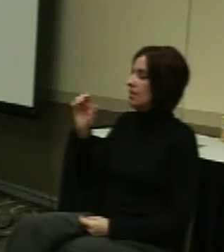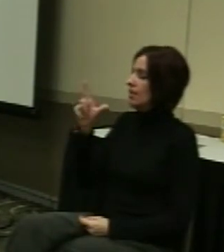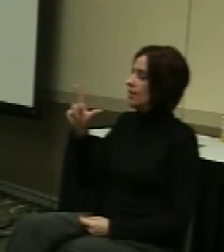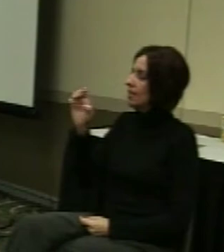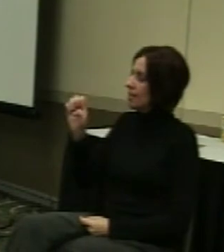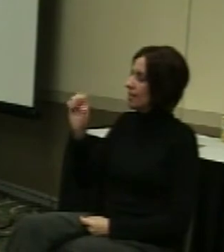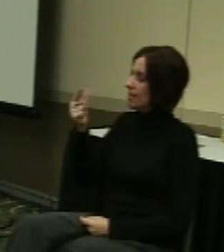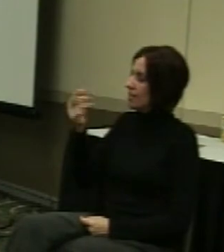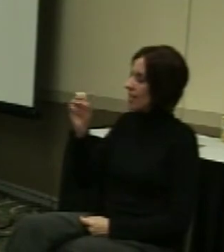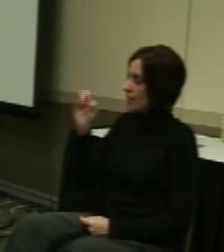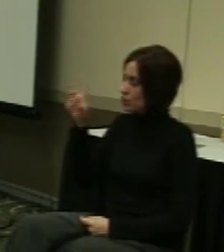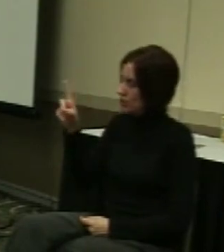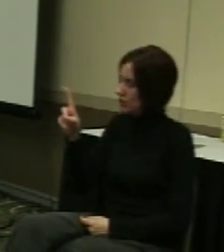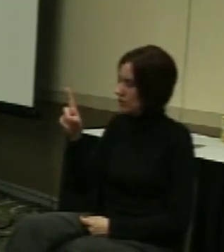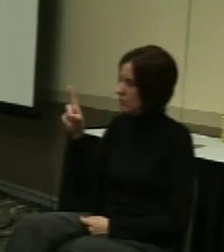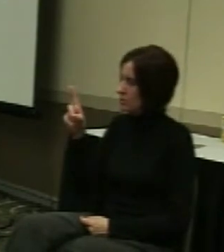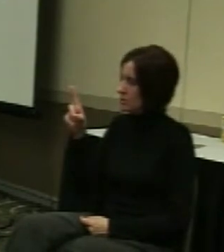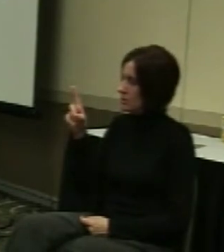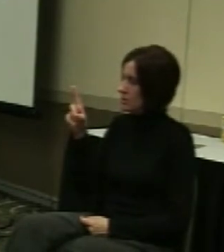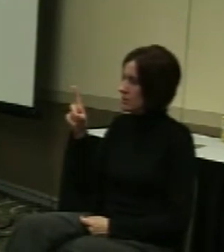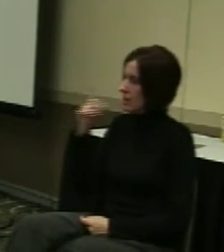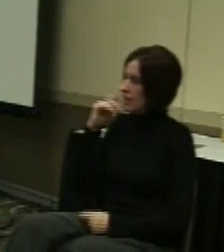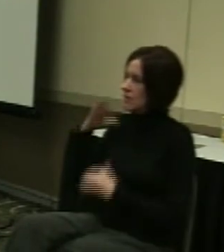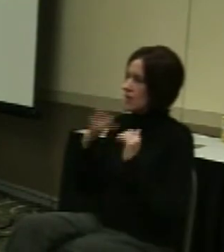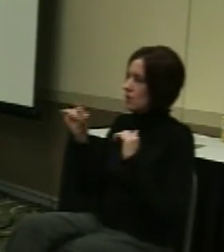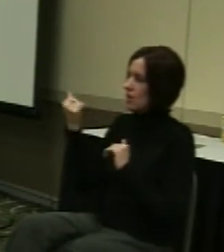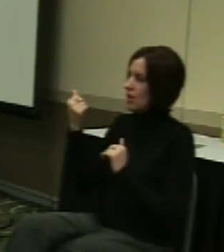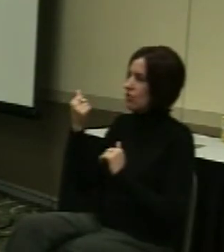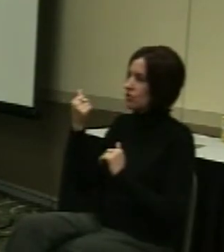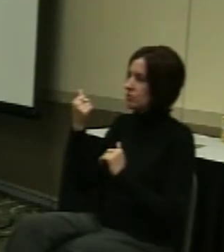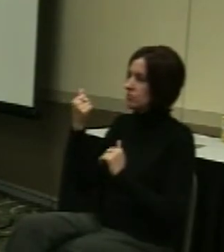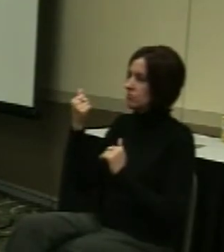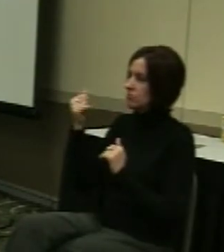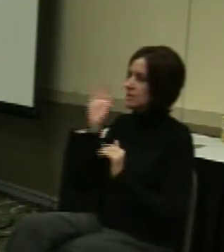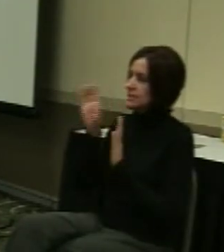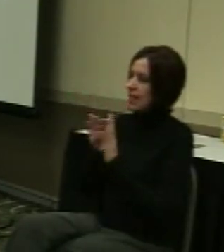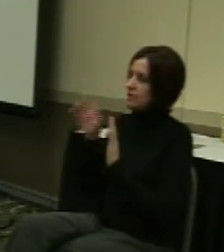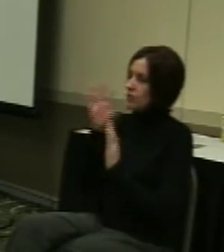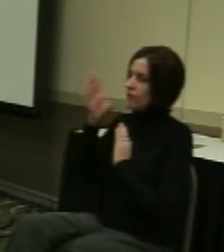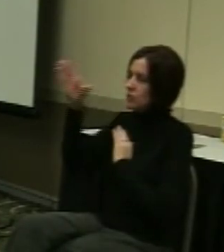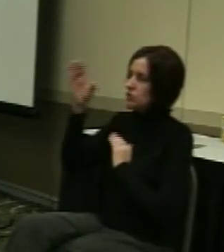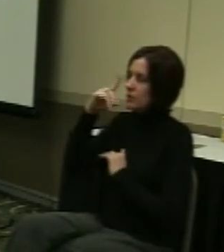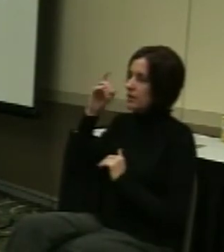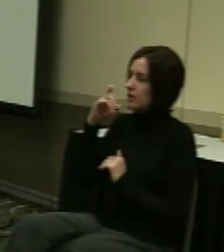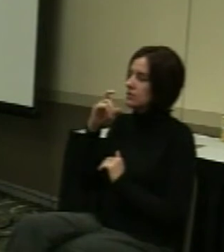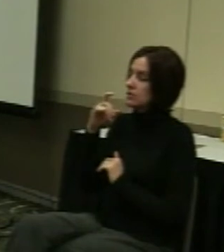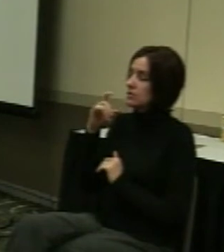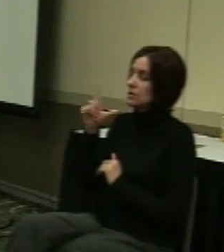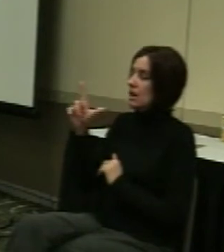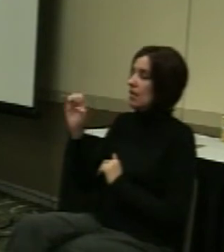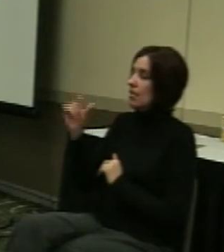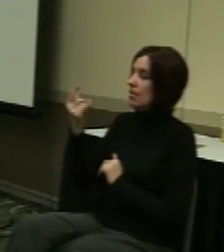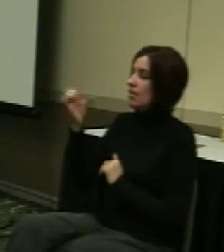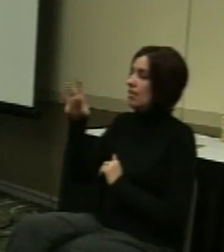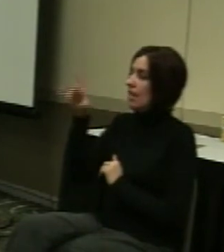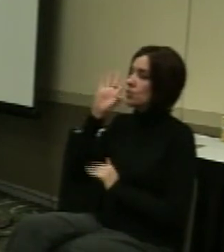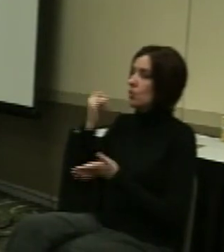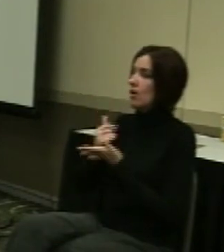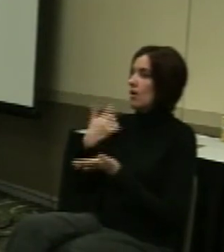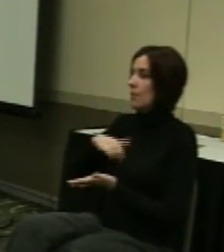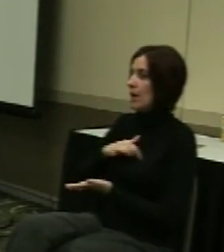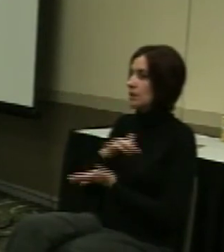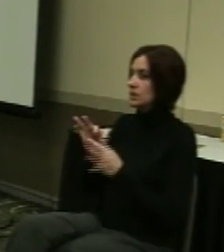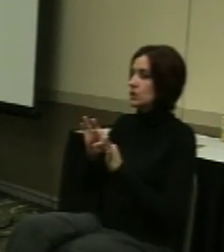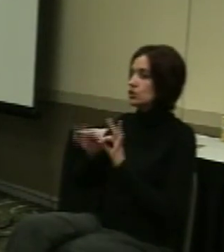a legend, I'm sure now it's on one of the slides as we go forward, because legends will help us interpret